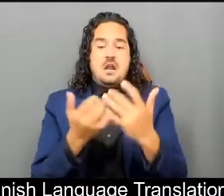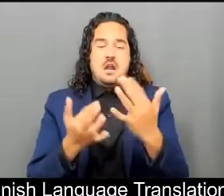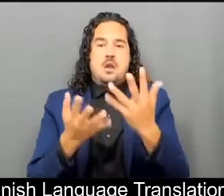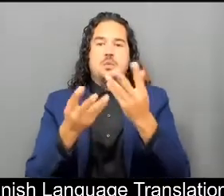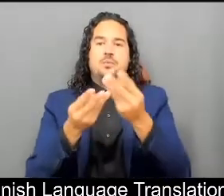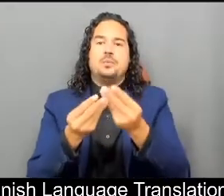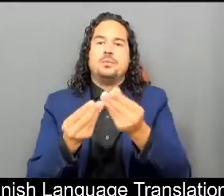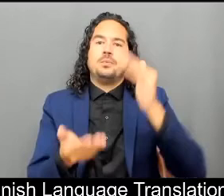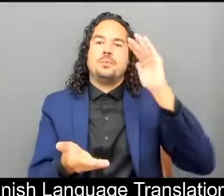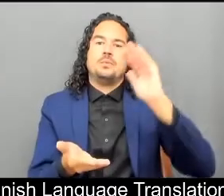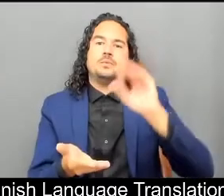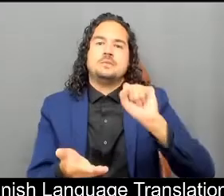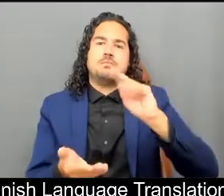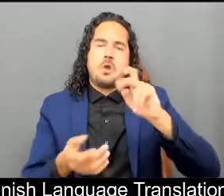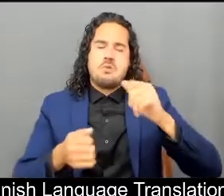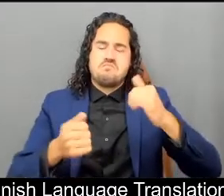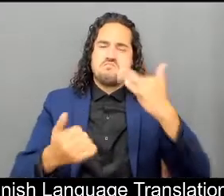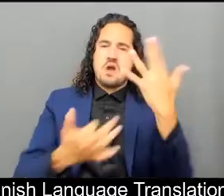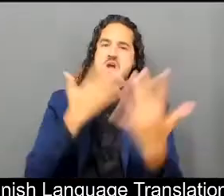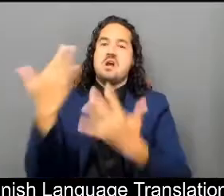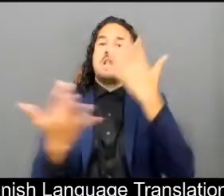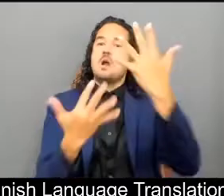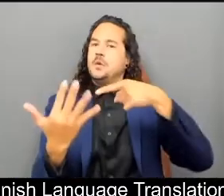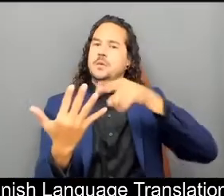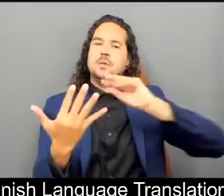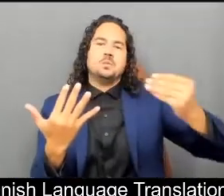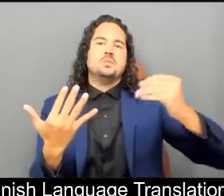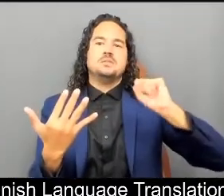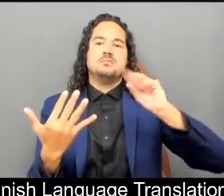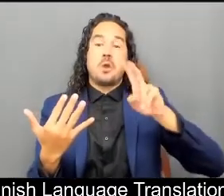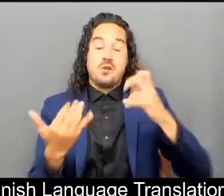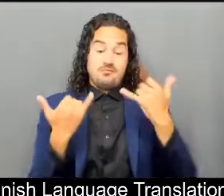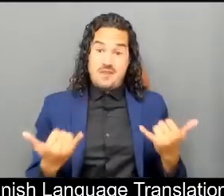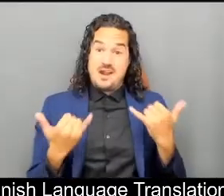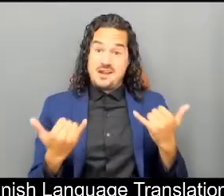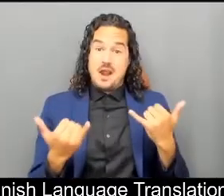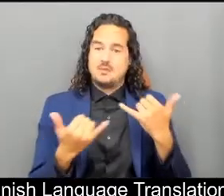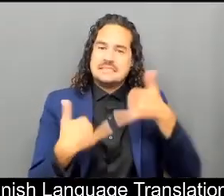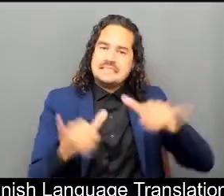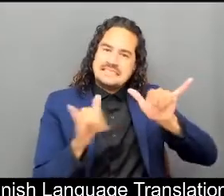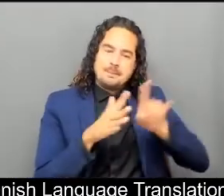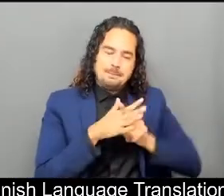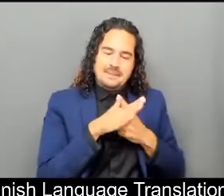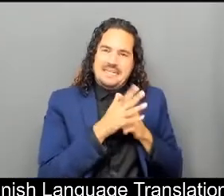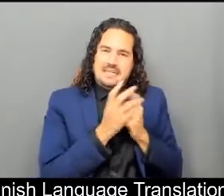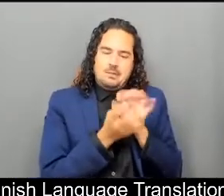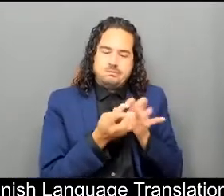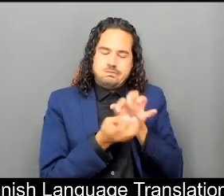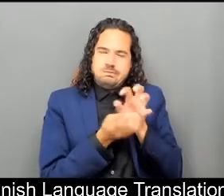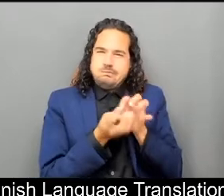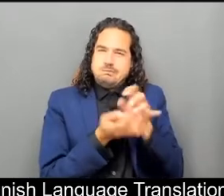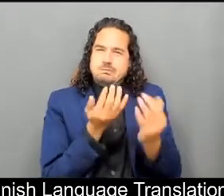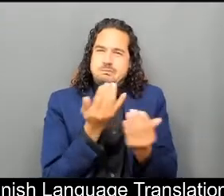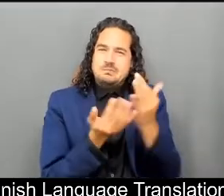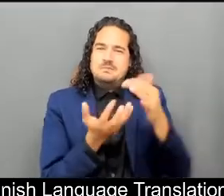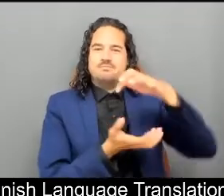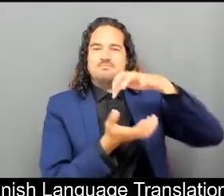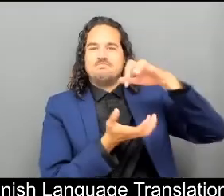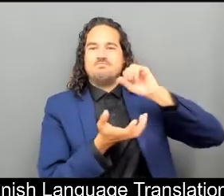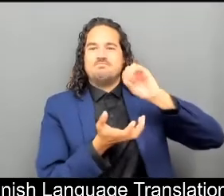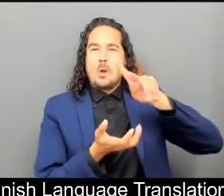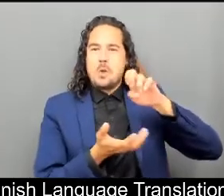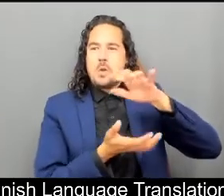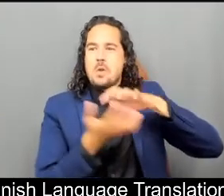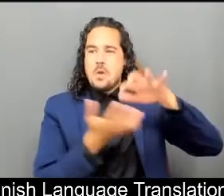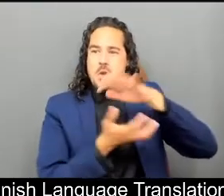that smoldering phase that's putting up a lot of smoke. Our weather pattern is going to change this weekend, and I suspect it's going to get better for a